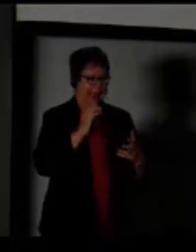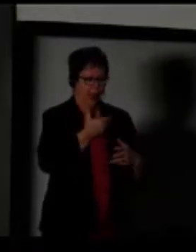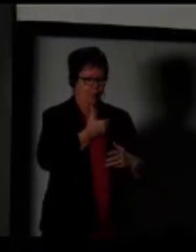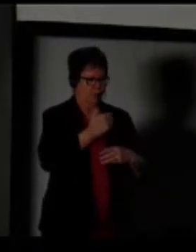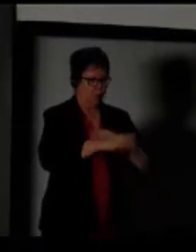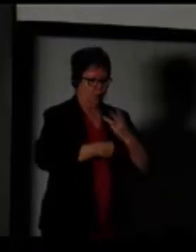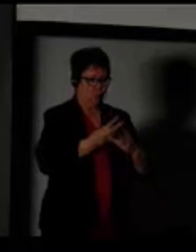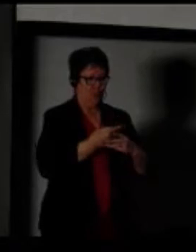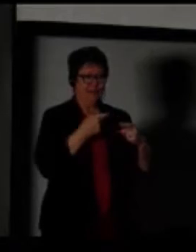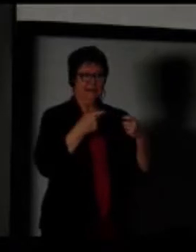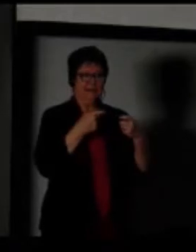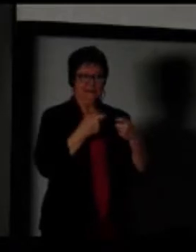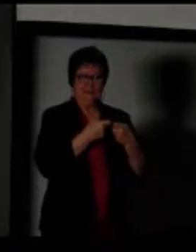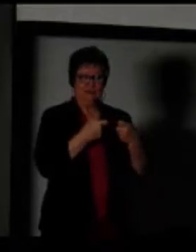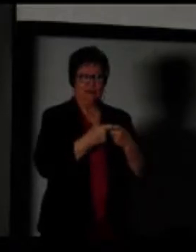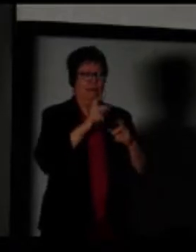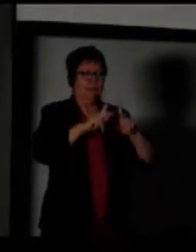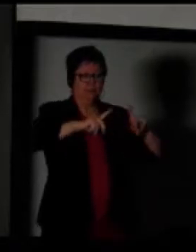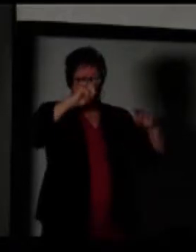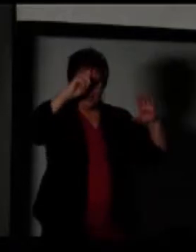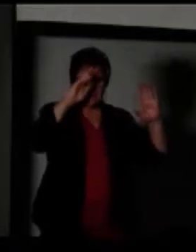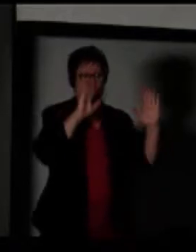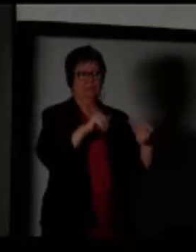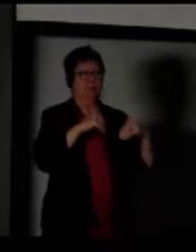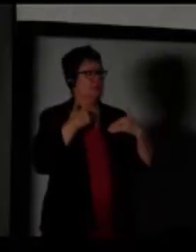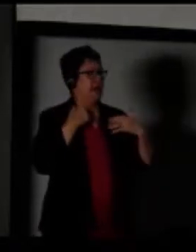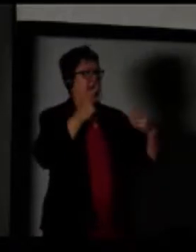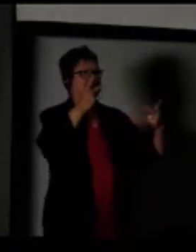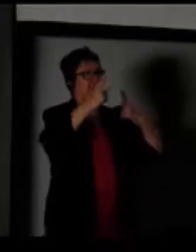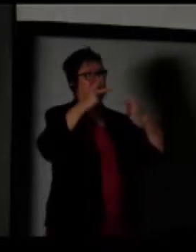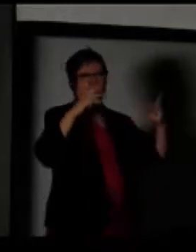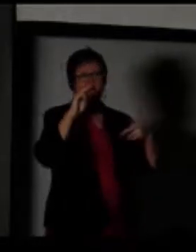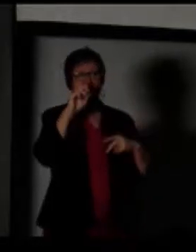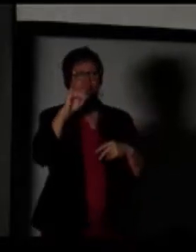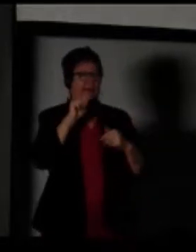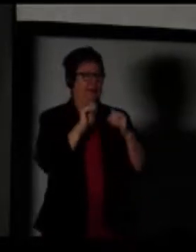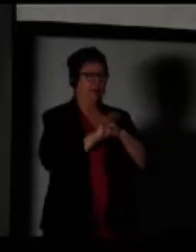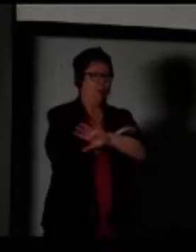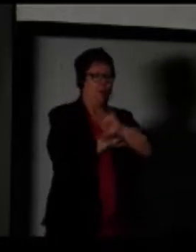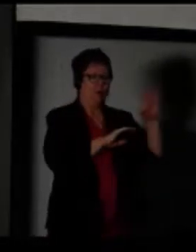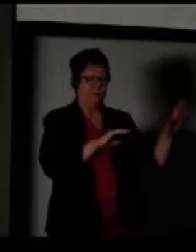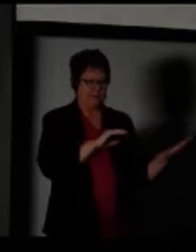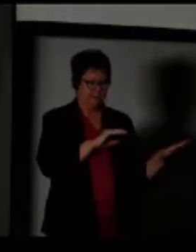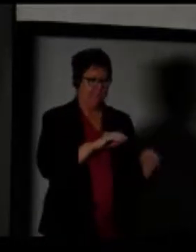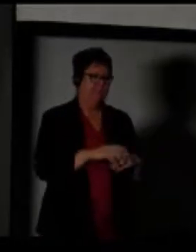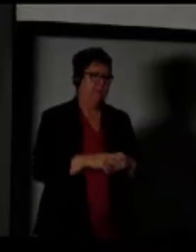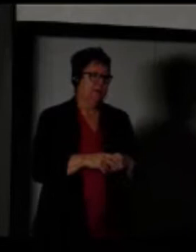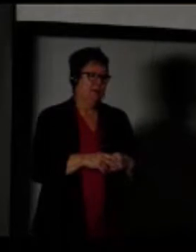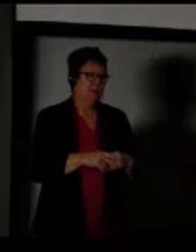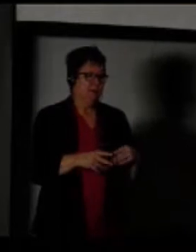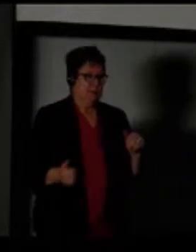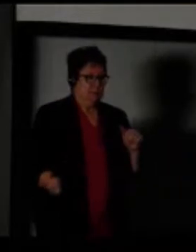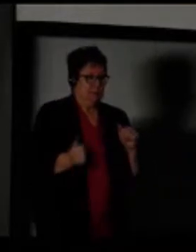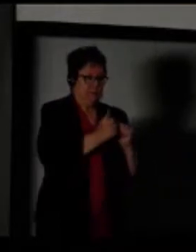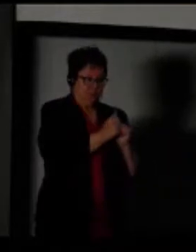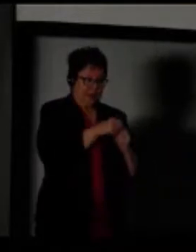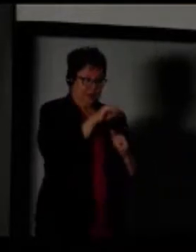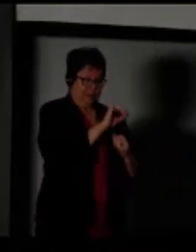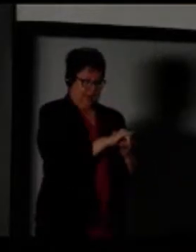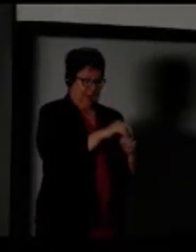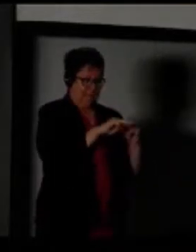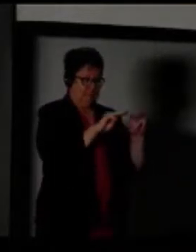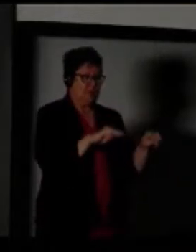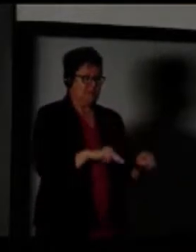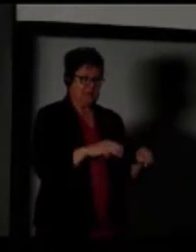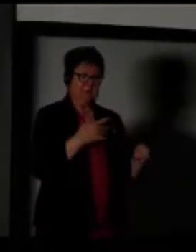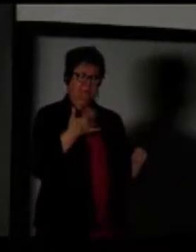world. People expect to have media with them all the time. Together in the museum, we really seem to be living